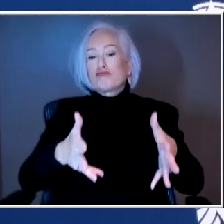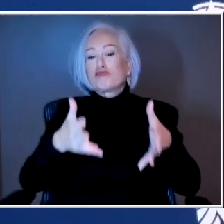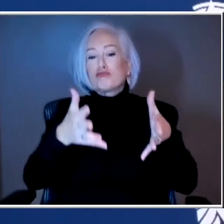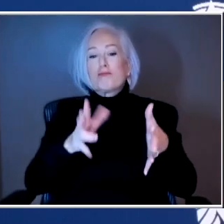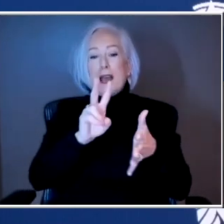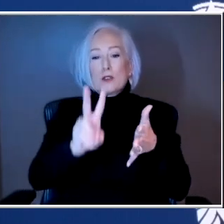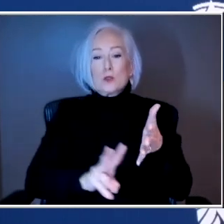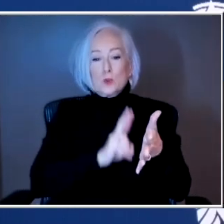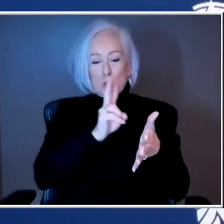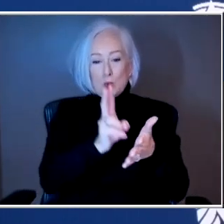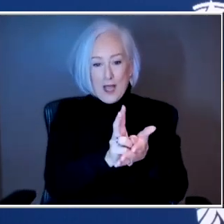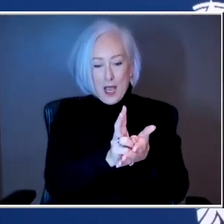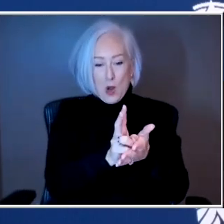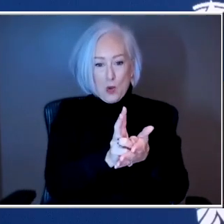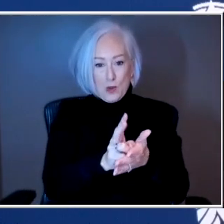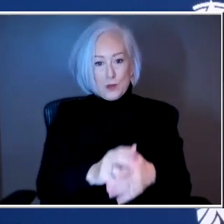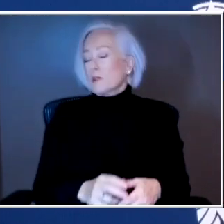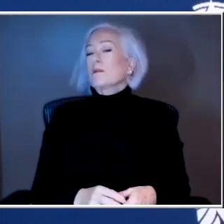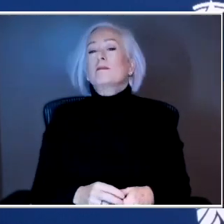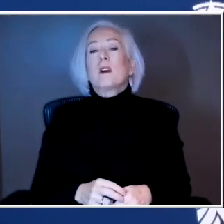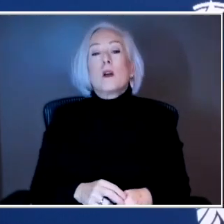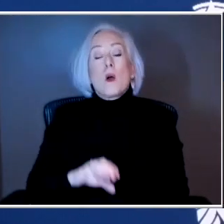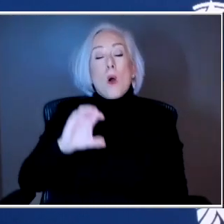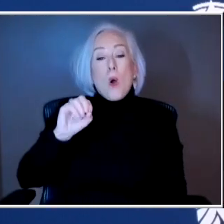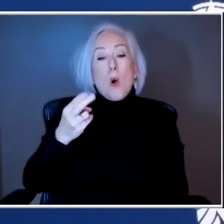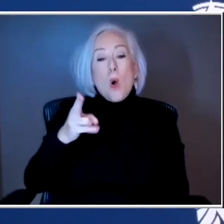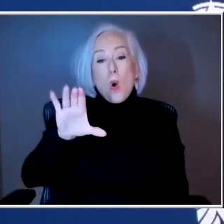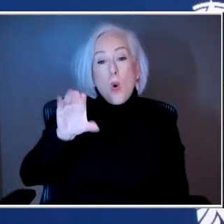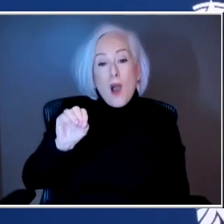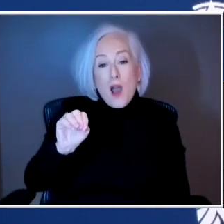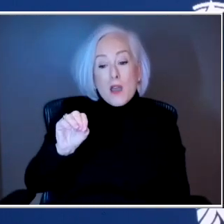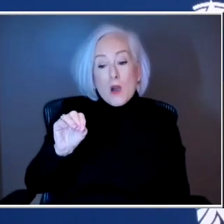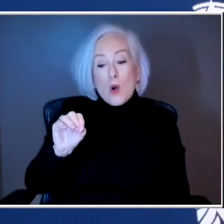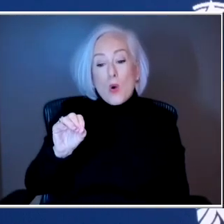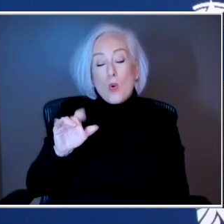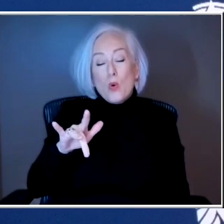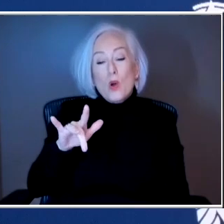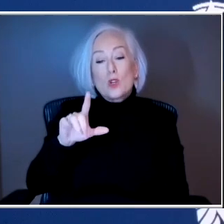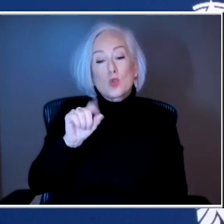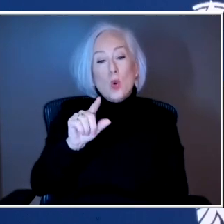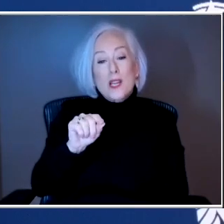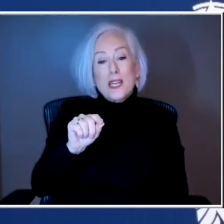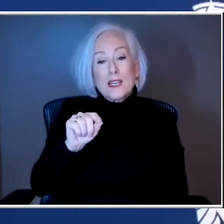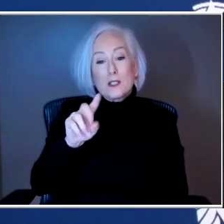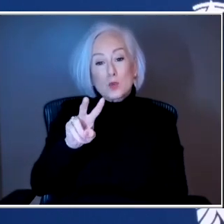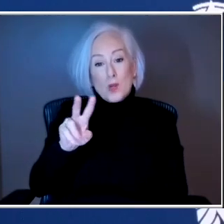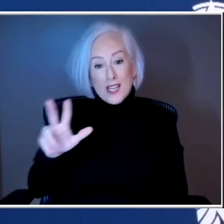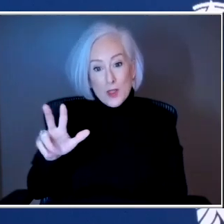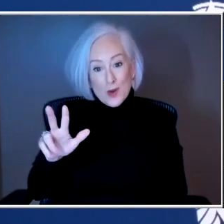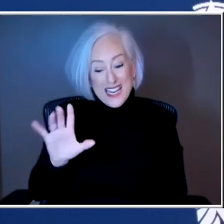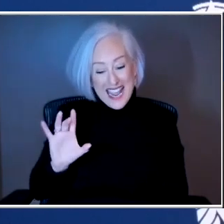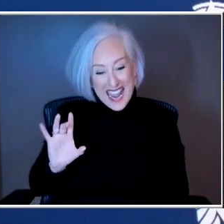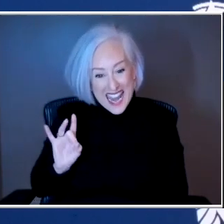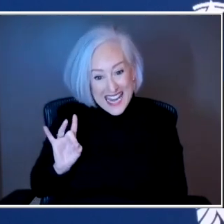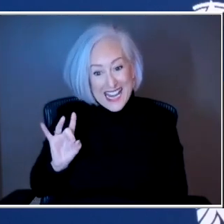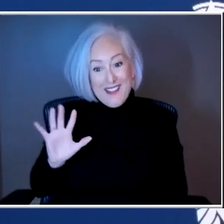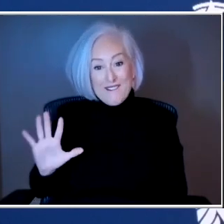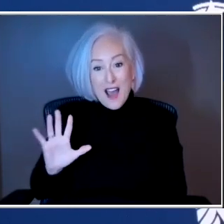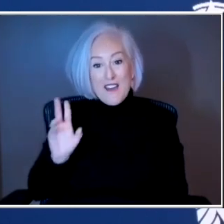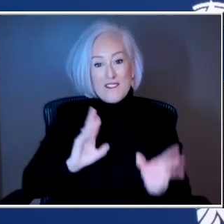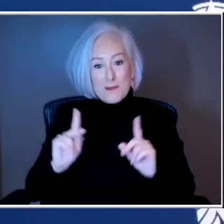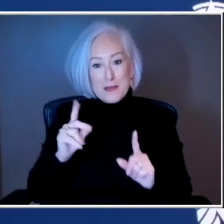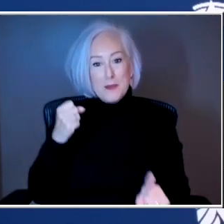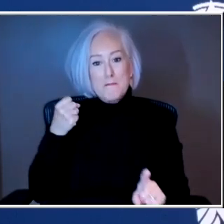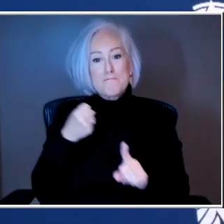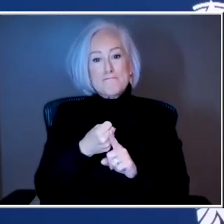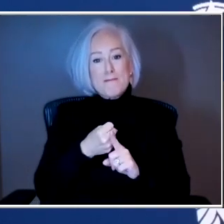unvaccinated populations. In Ohio, in early 2023, they had 85 confirmed cases. Of that, about 95%